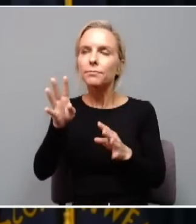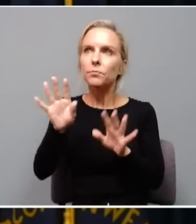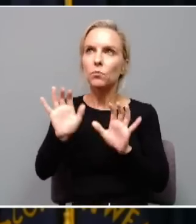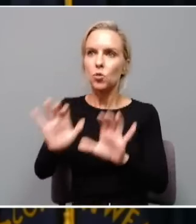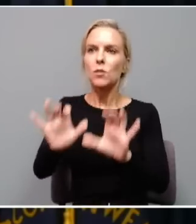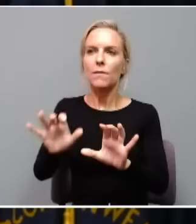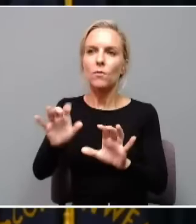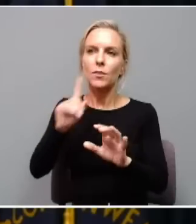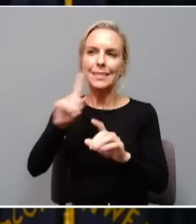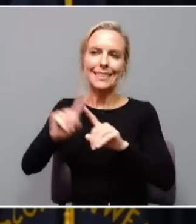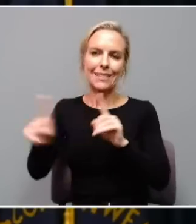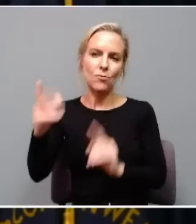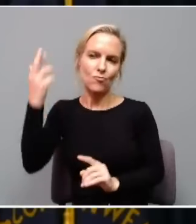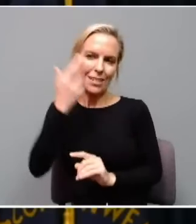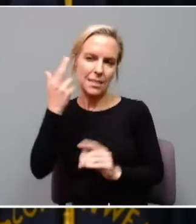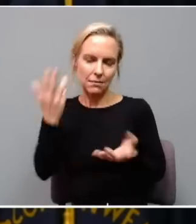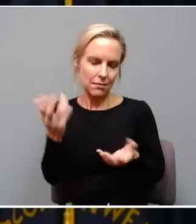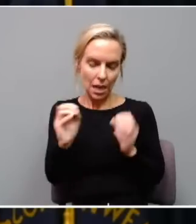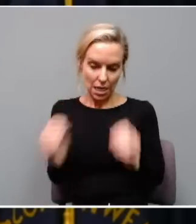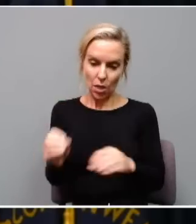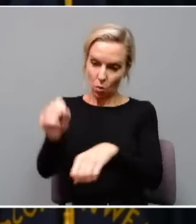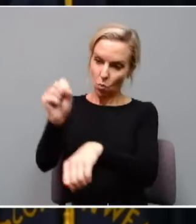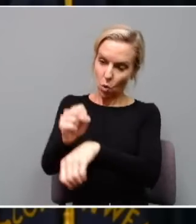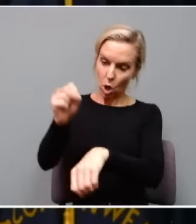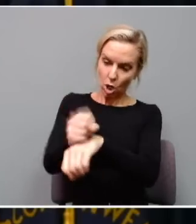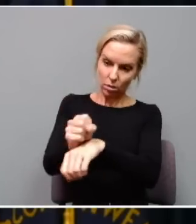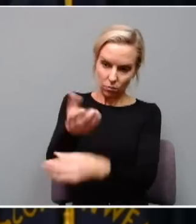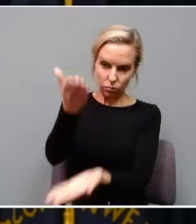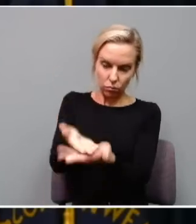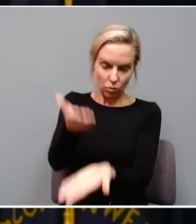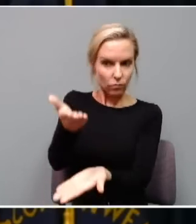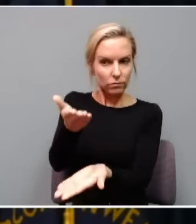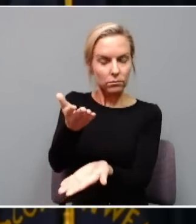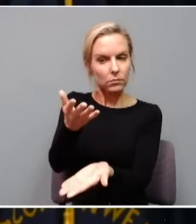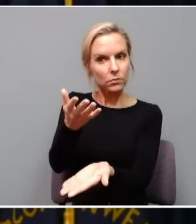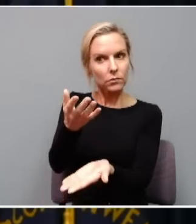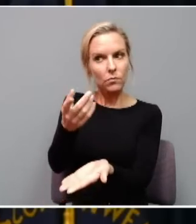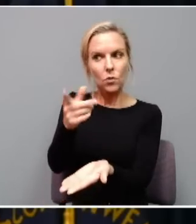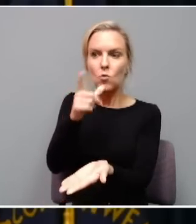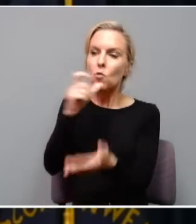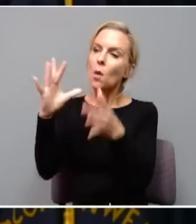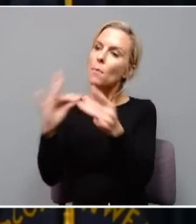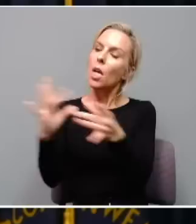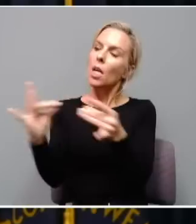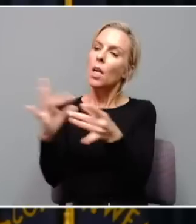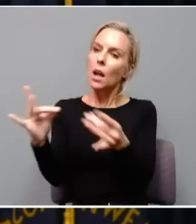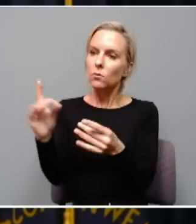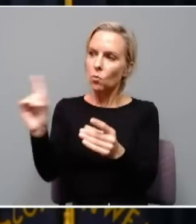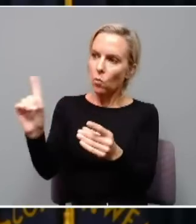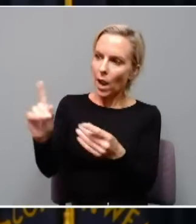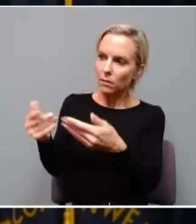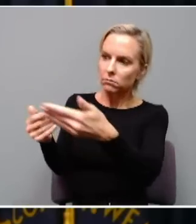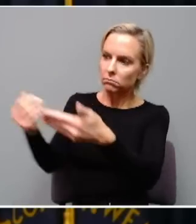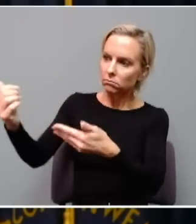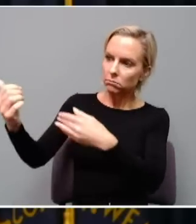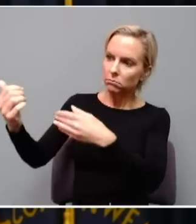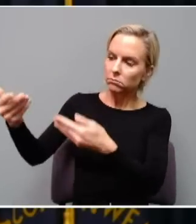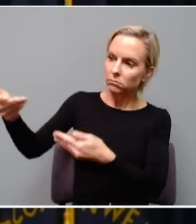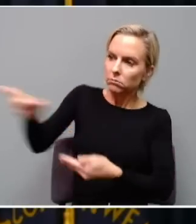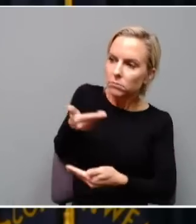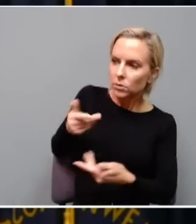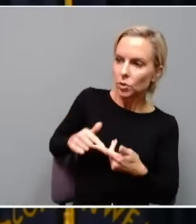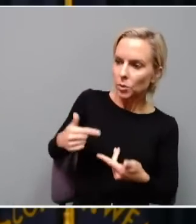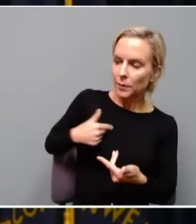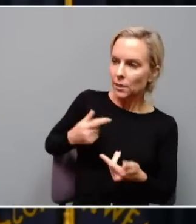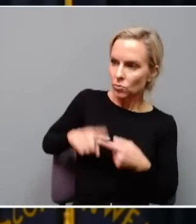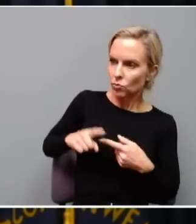reasons? None of the work has been done by those that are mentioning this that would be required for a special session. And